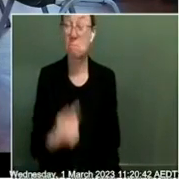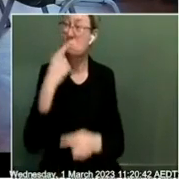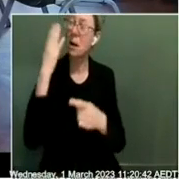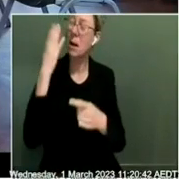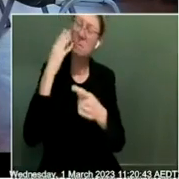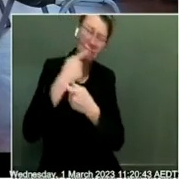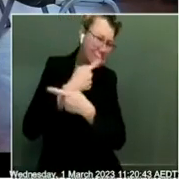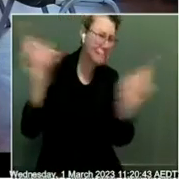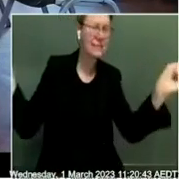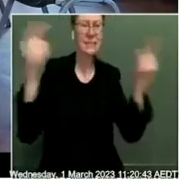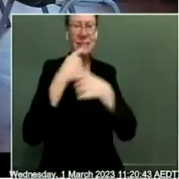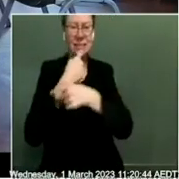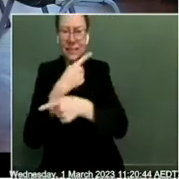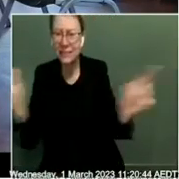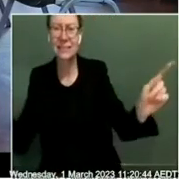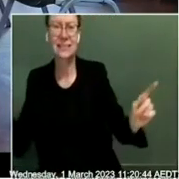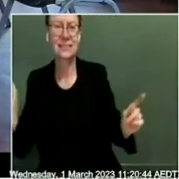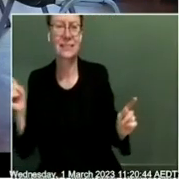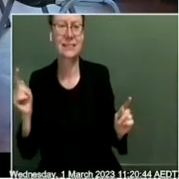She had no lungs.